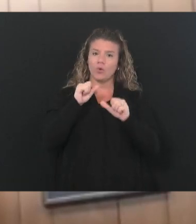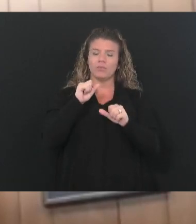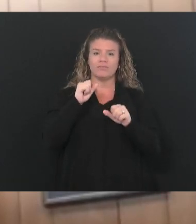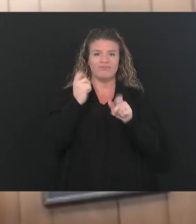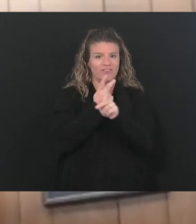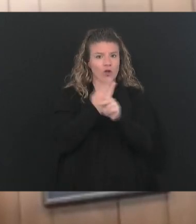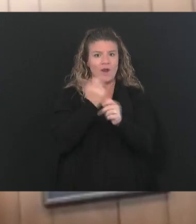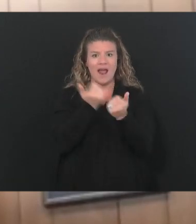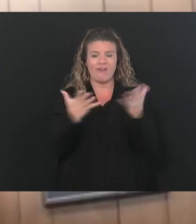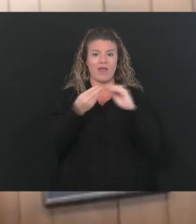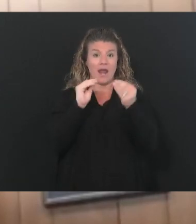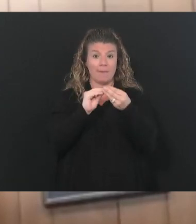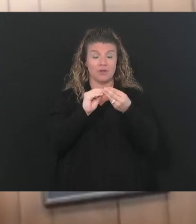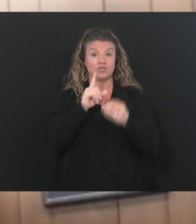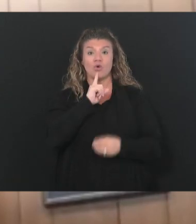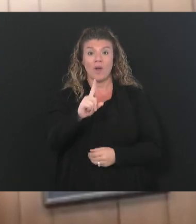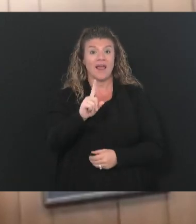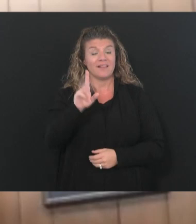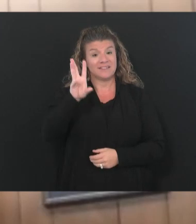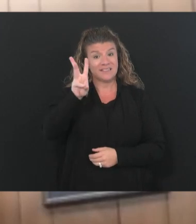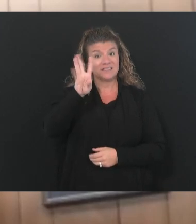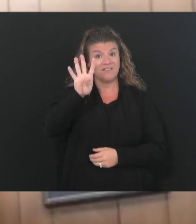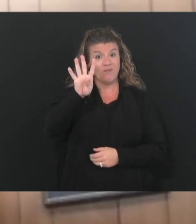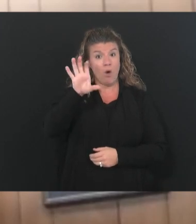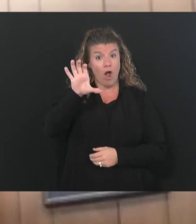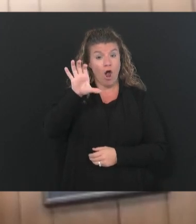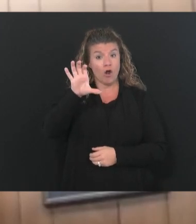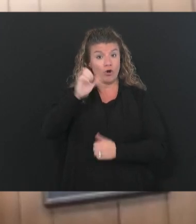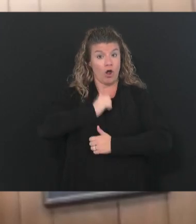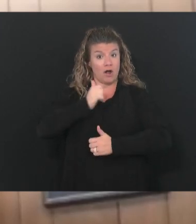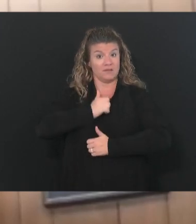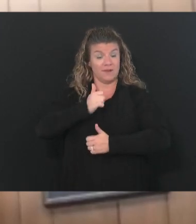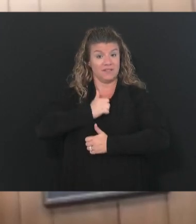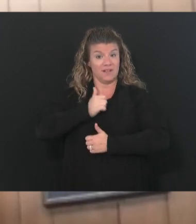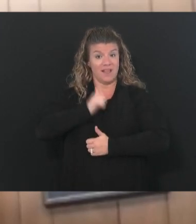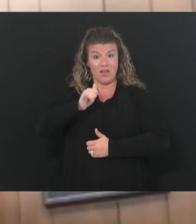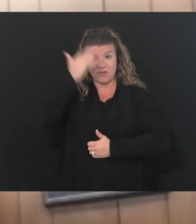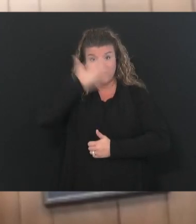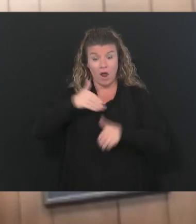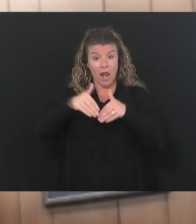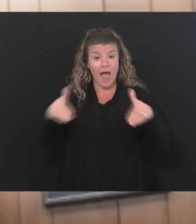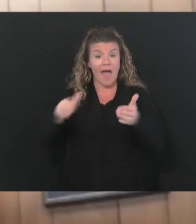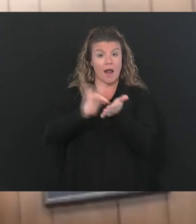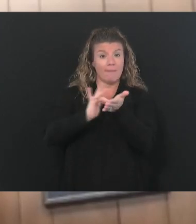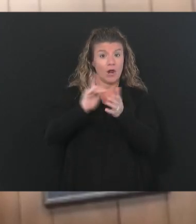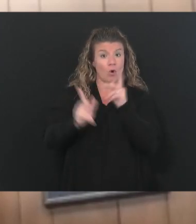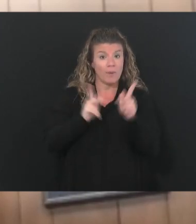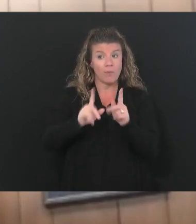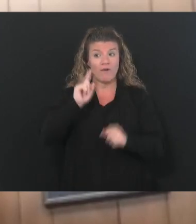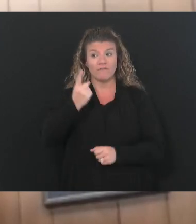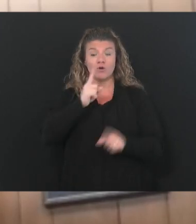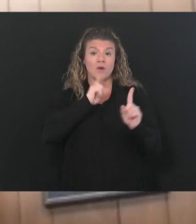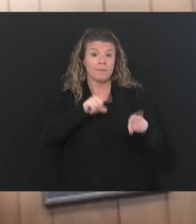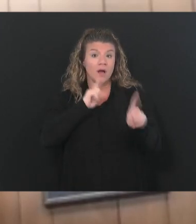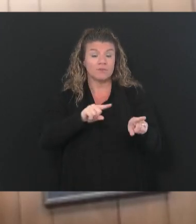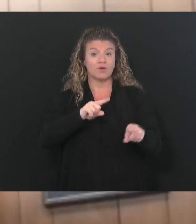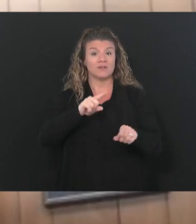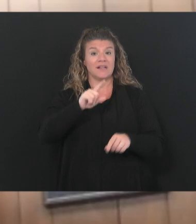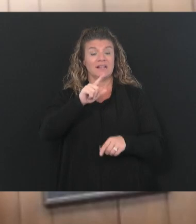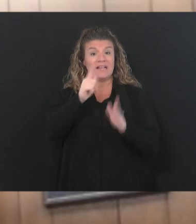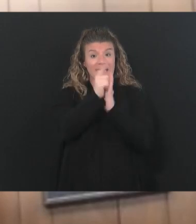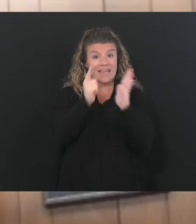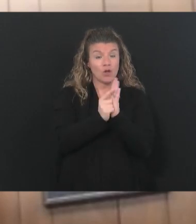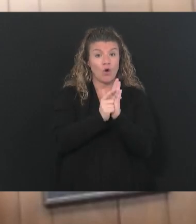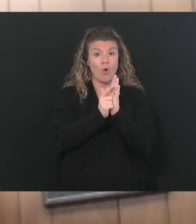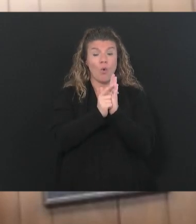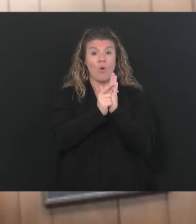the 6,400 guardsmen, those on the front lines, our medical folks, our first responders, law enforcement, if we